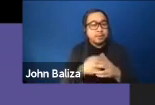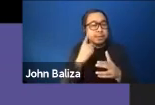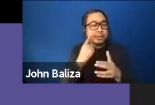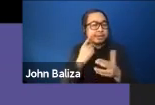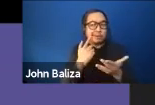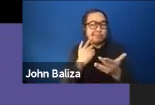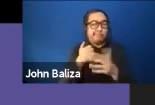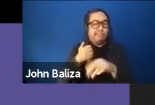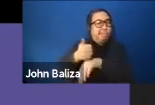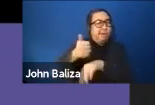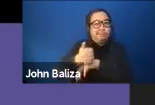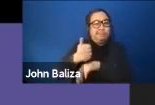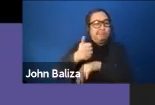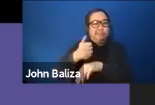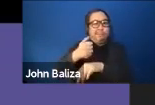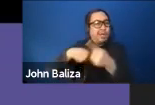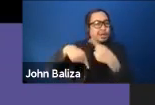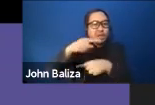other.